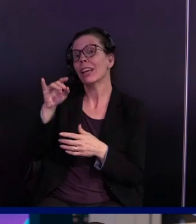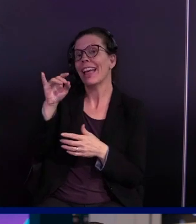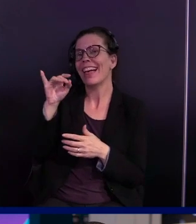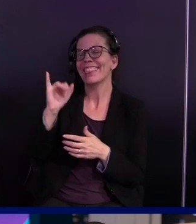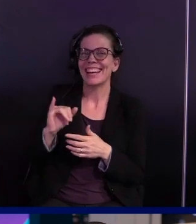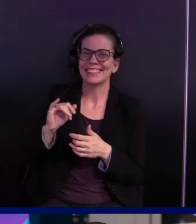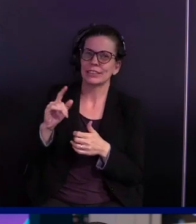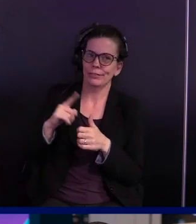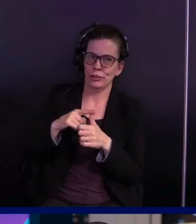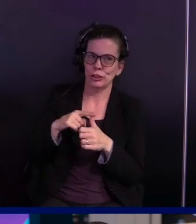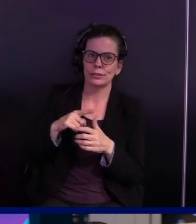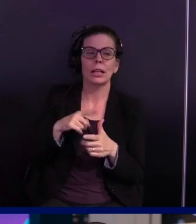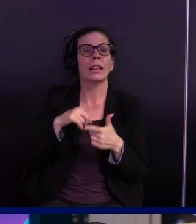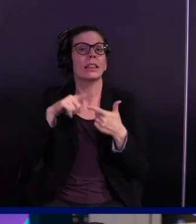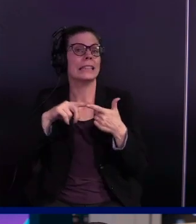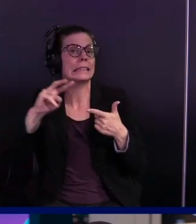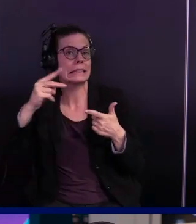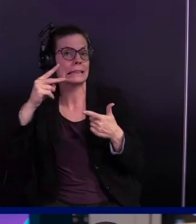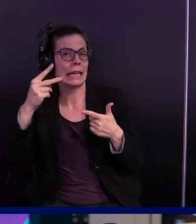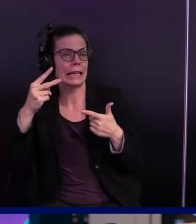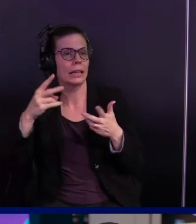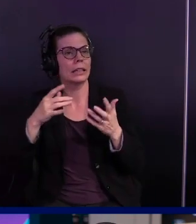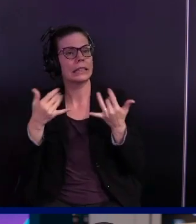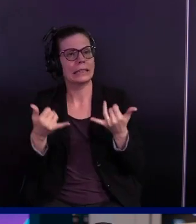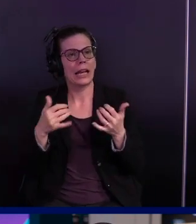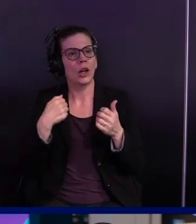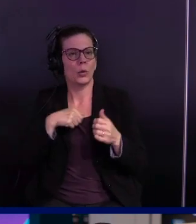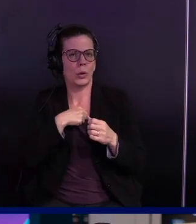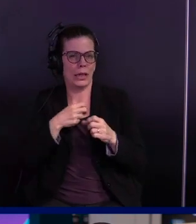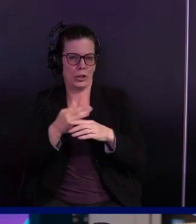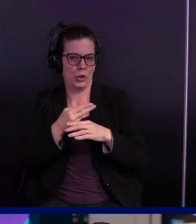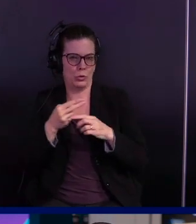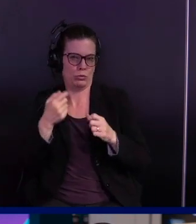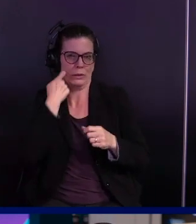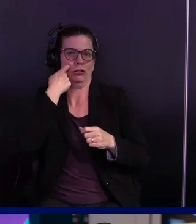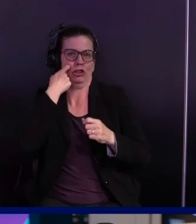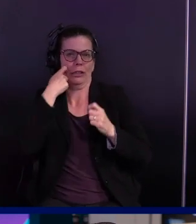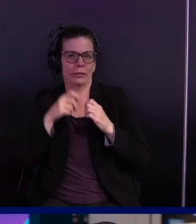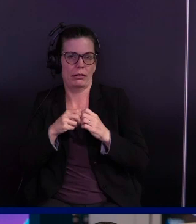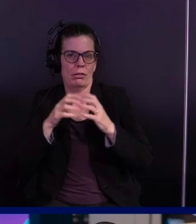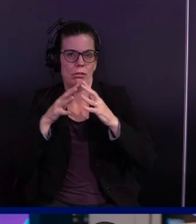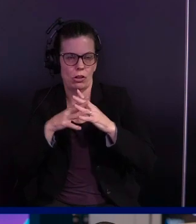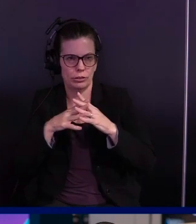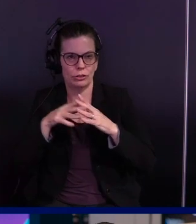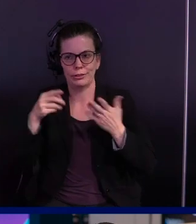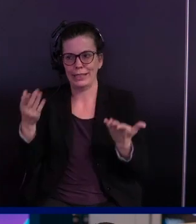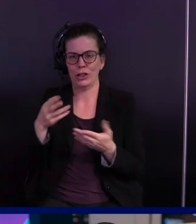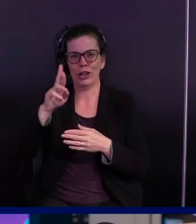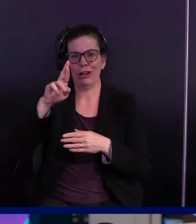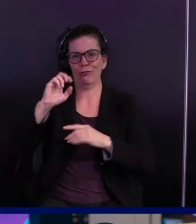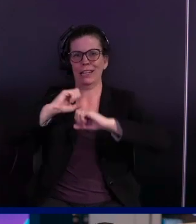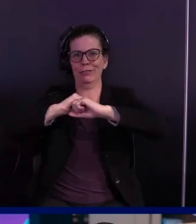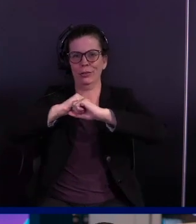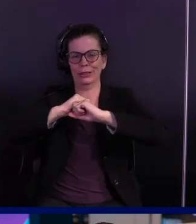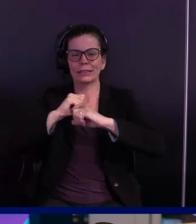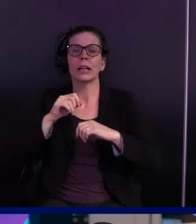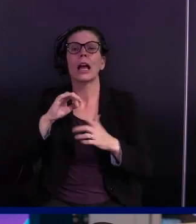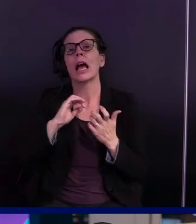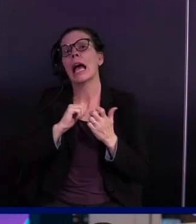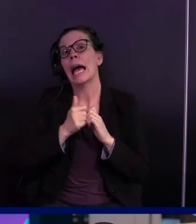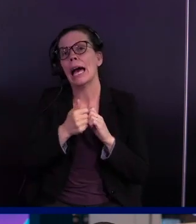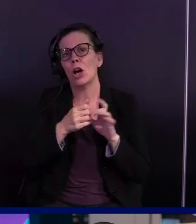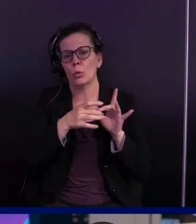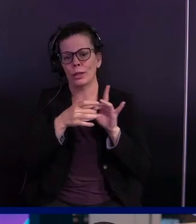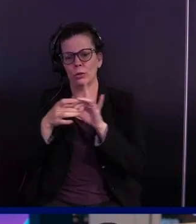first thing that I wanted to show. And then the second one now, which is what we just launched to the at this Inforce, is how do we